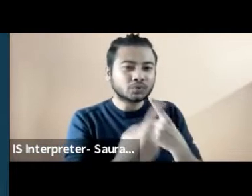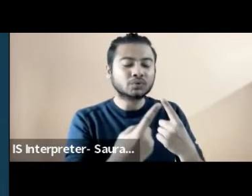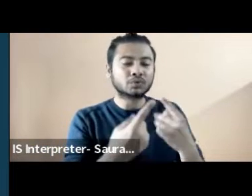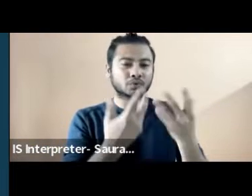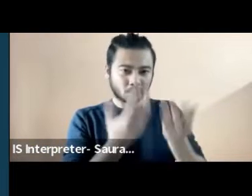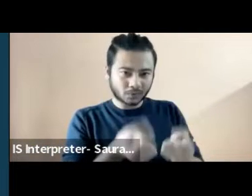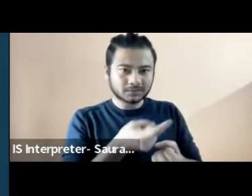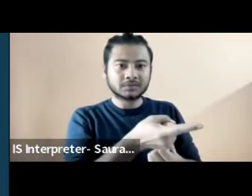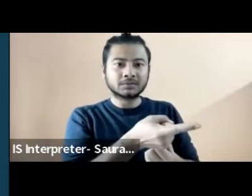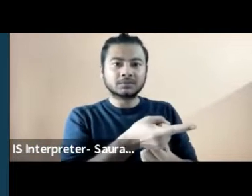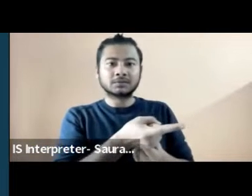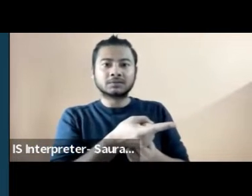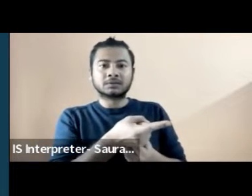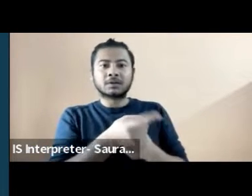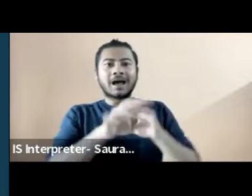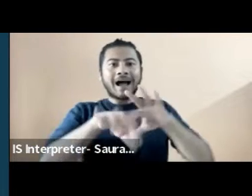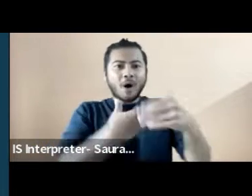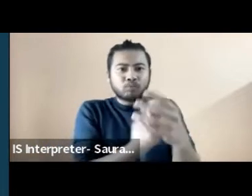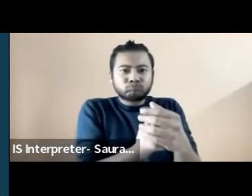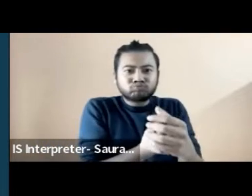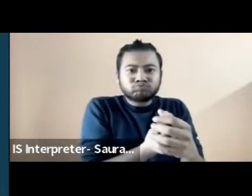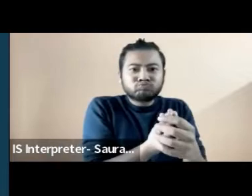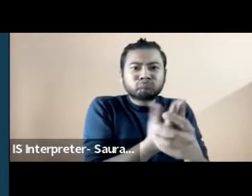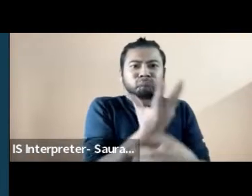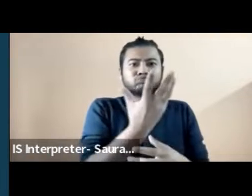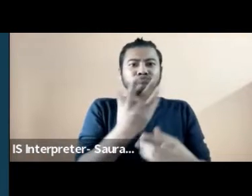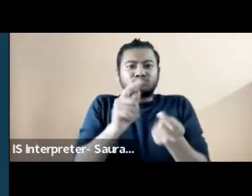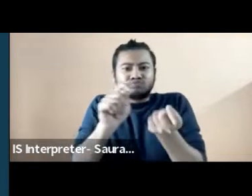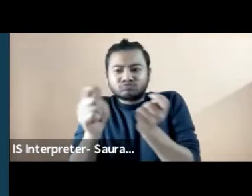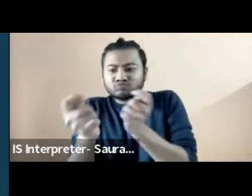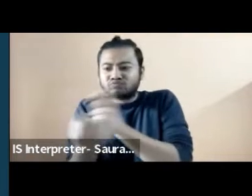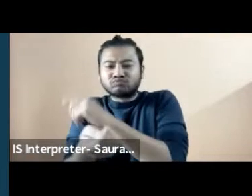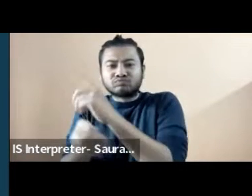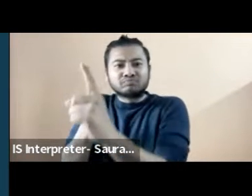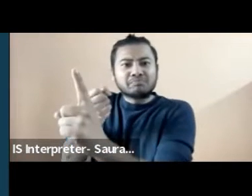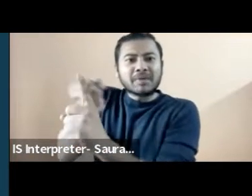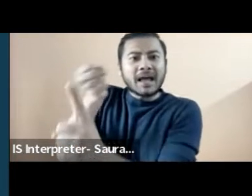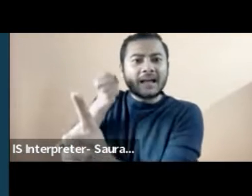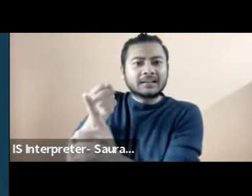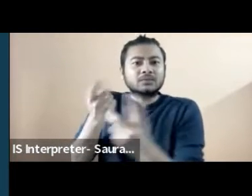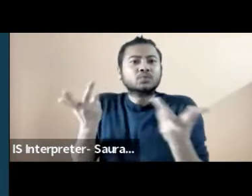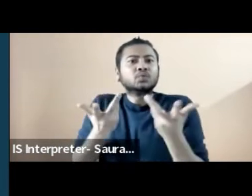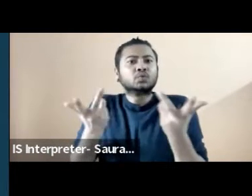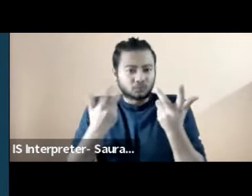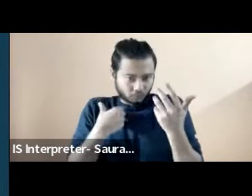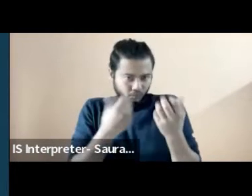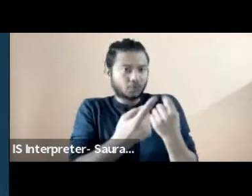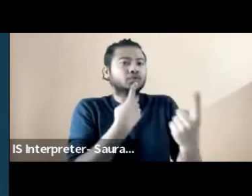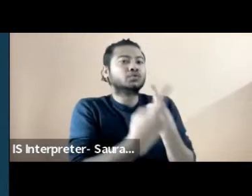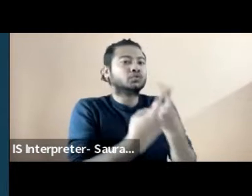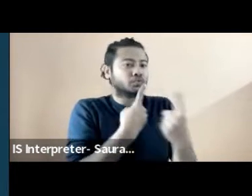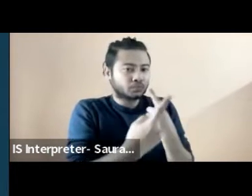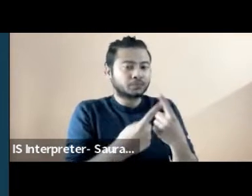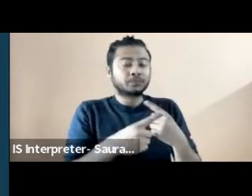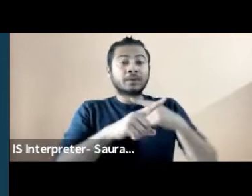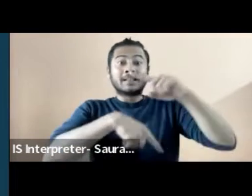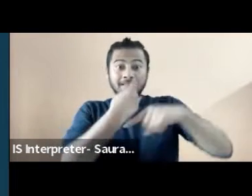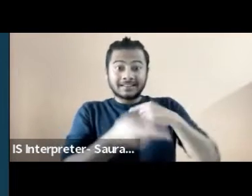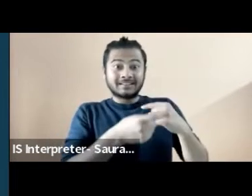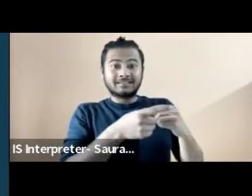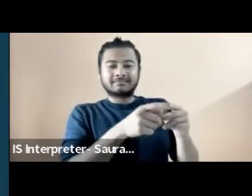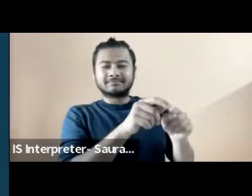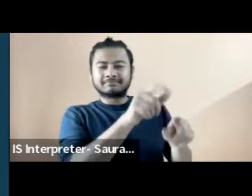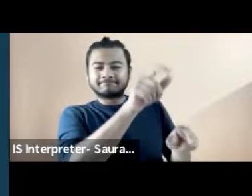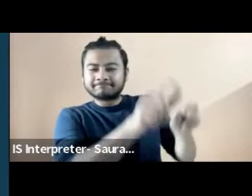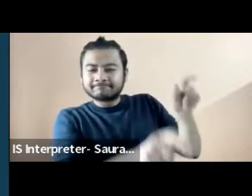and also then again there was this and succeedingly they also referred to a few people that we could